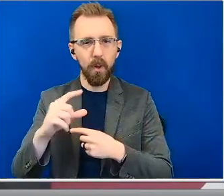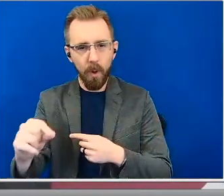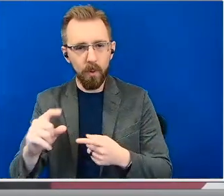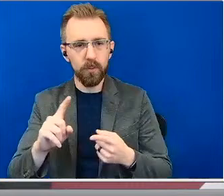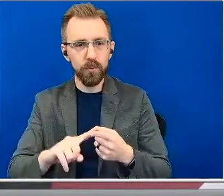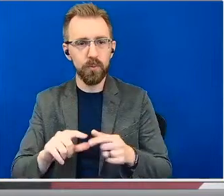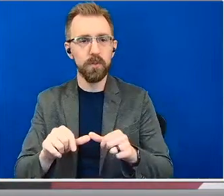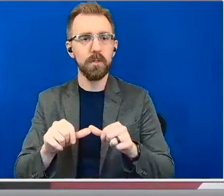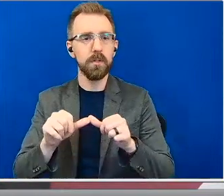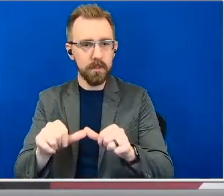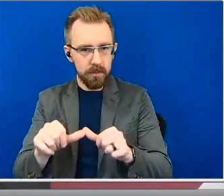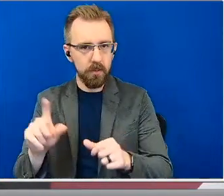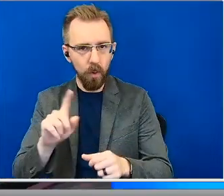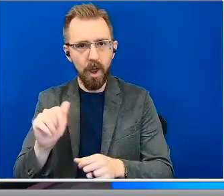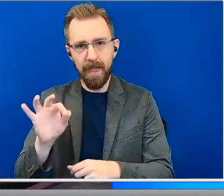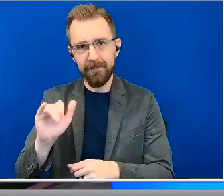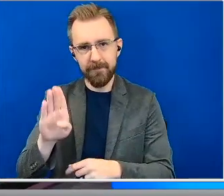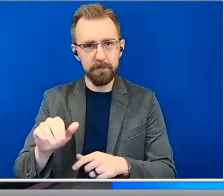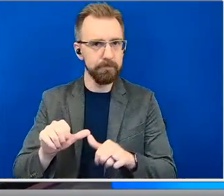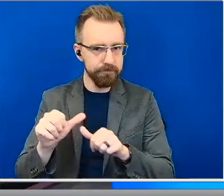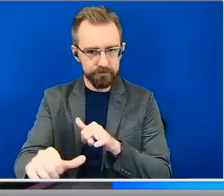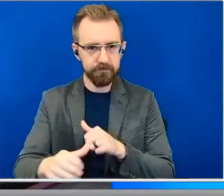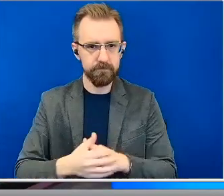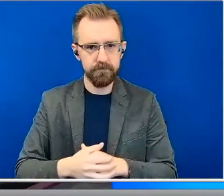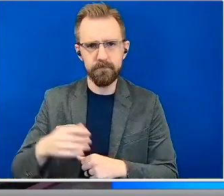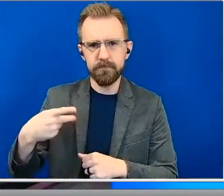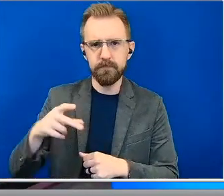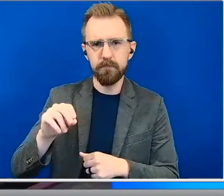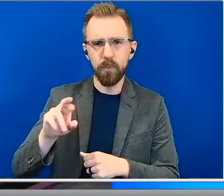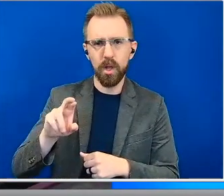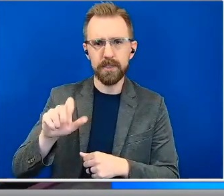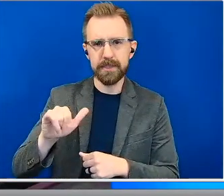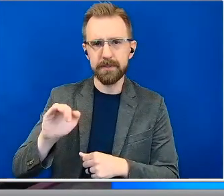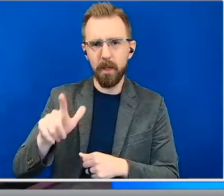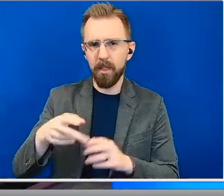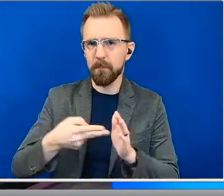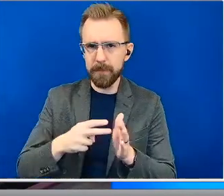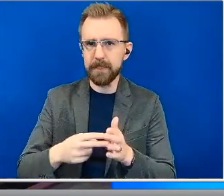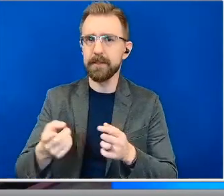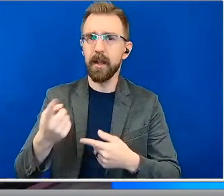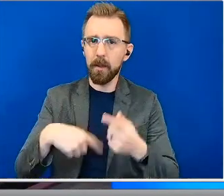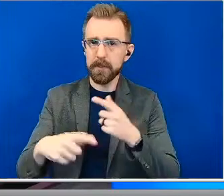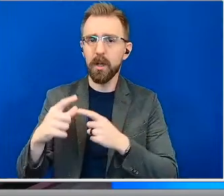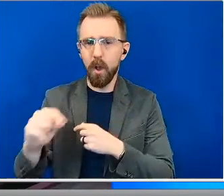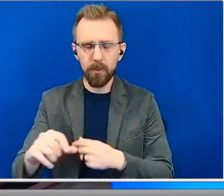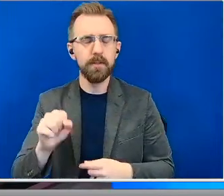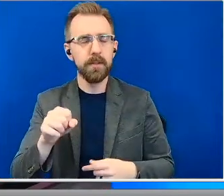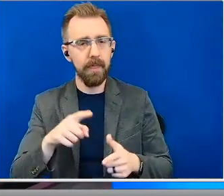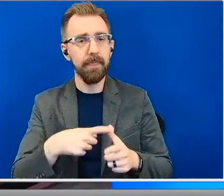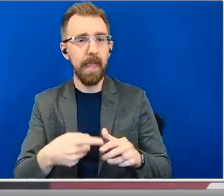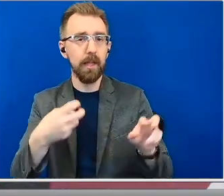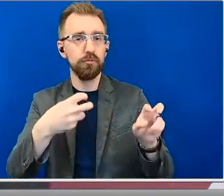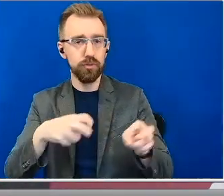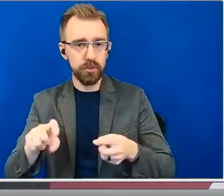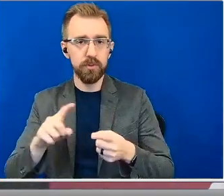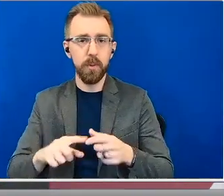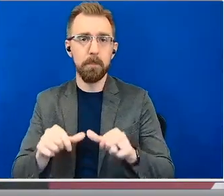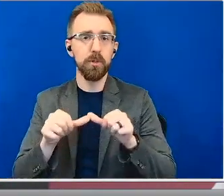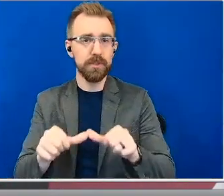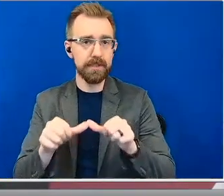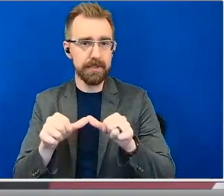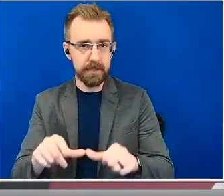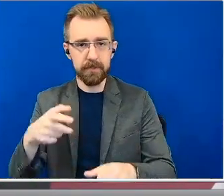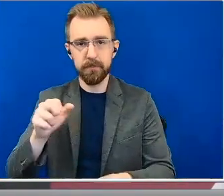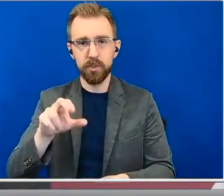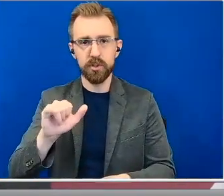all the time. Paroxysmal means it comes and goes? Comes and goes. Okay. And then it transitions into persistent, where your heart is just in